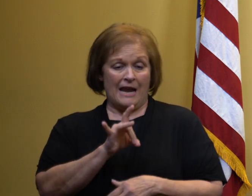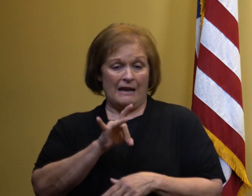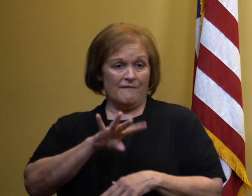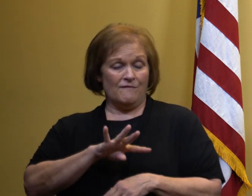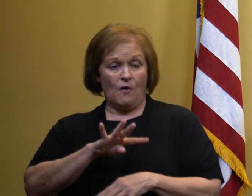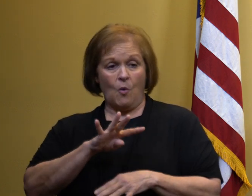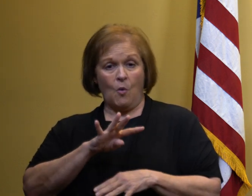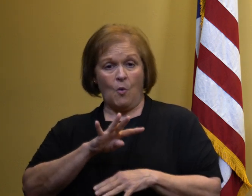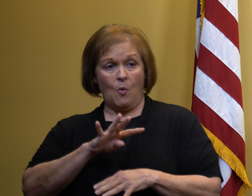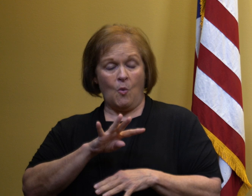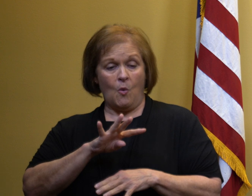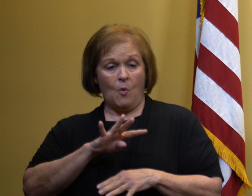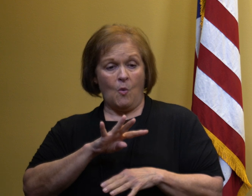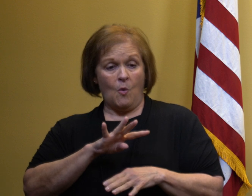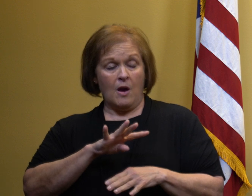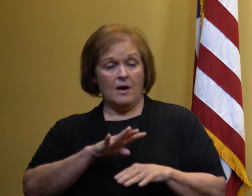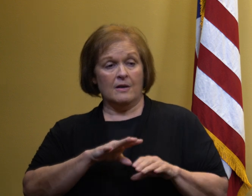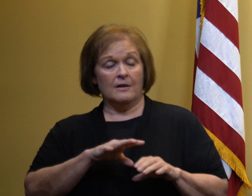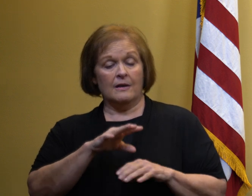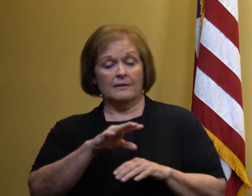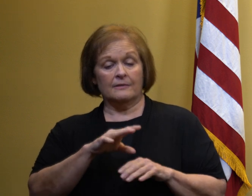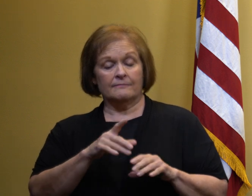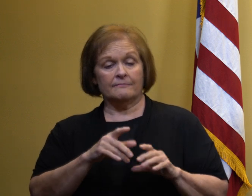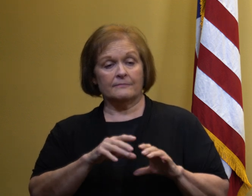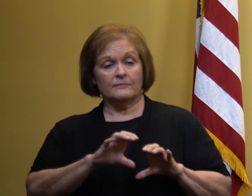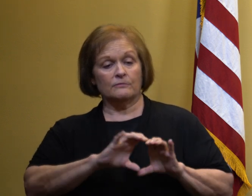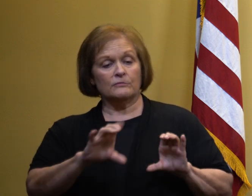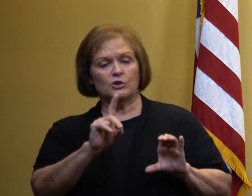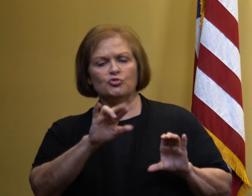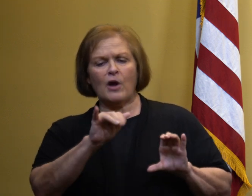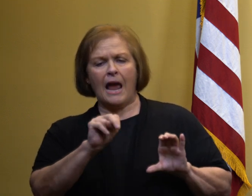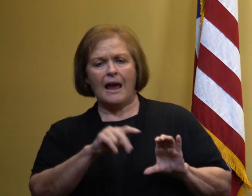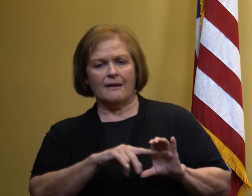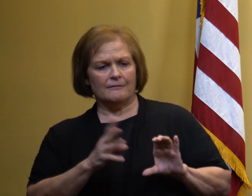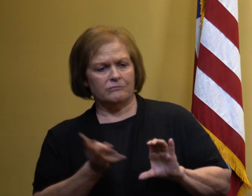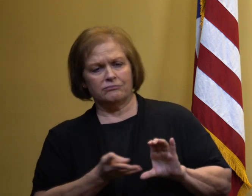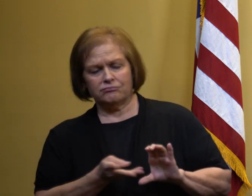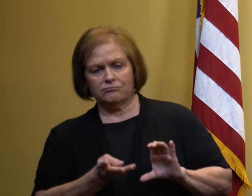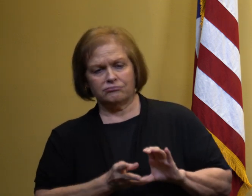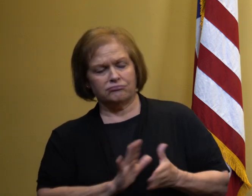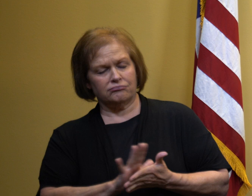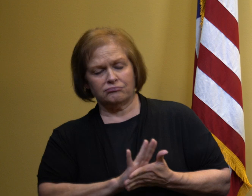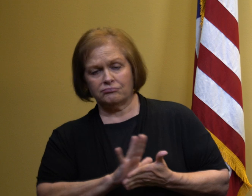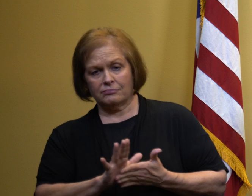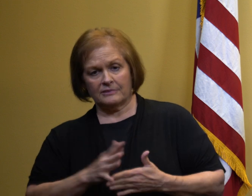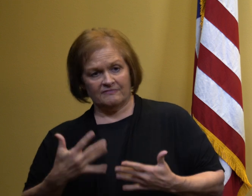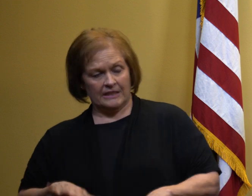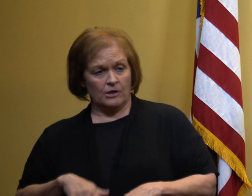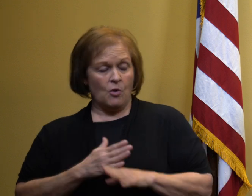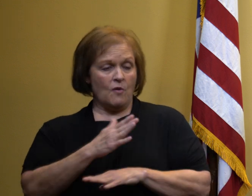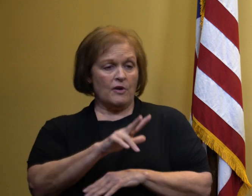10,984 manhole catch basins throughout the city, and also has flushed